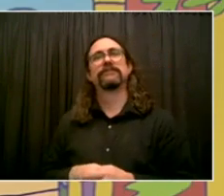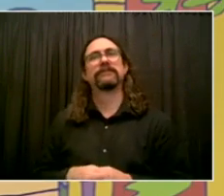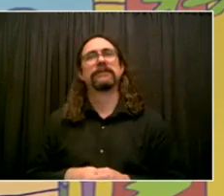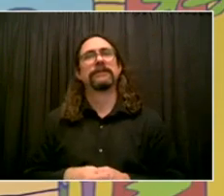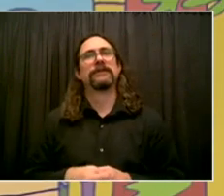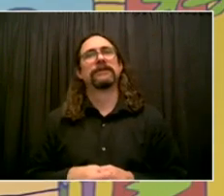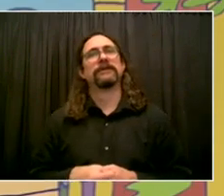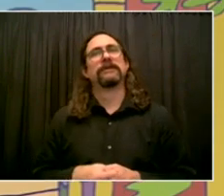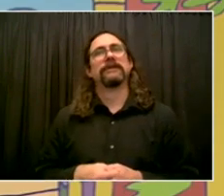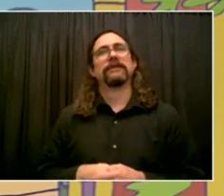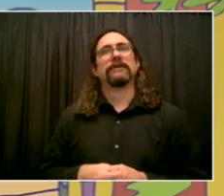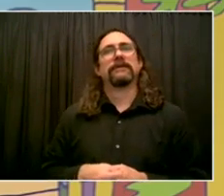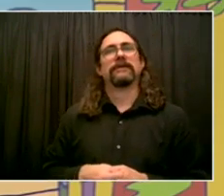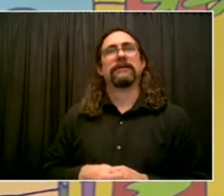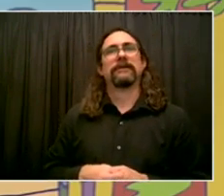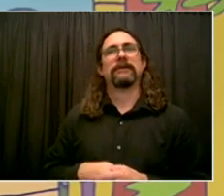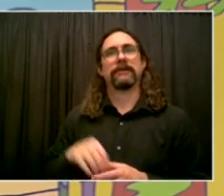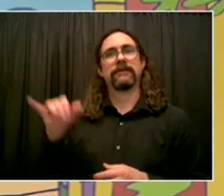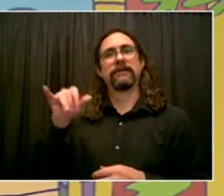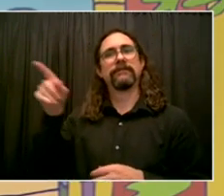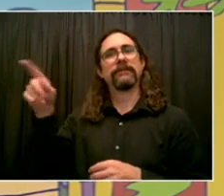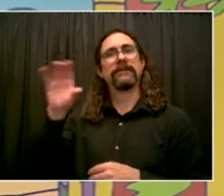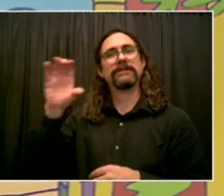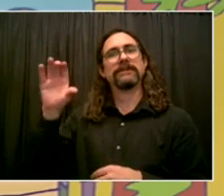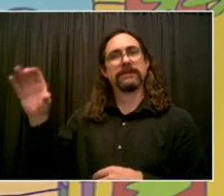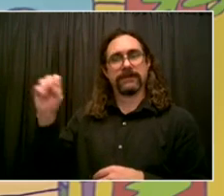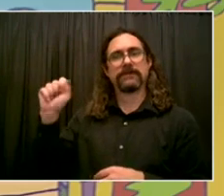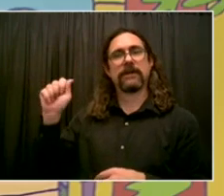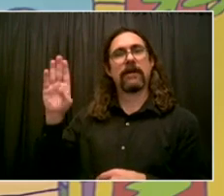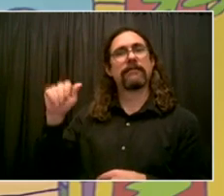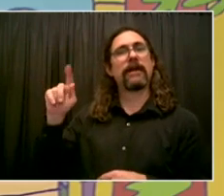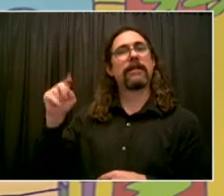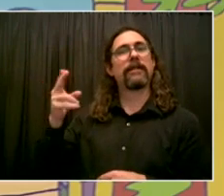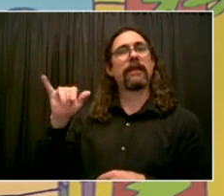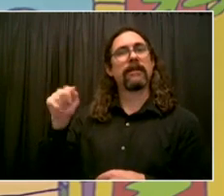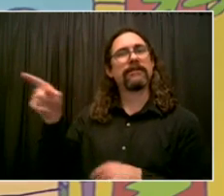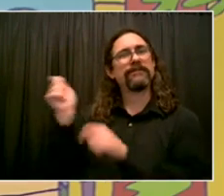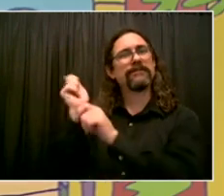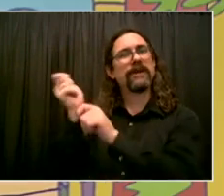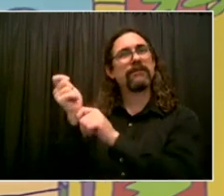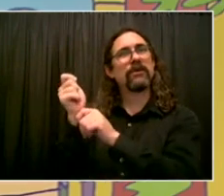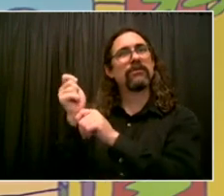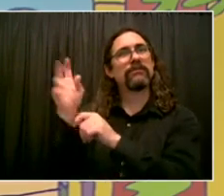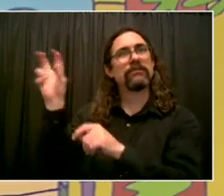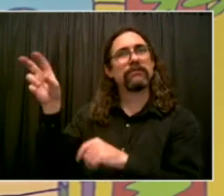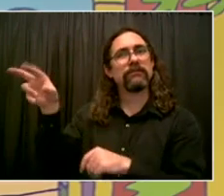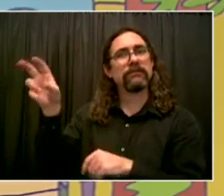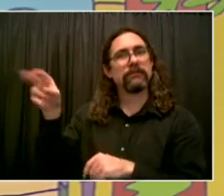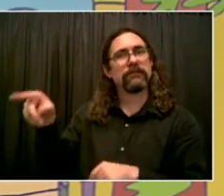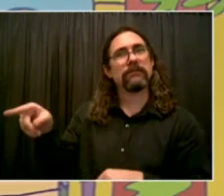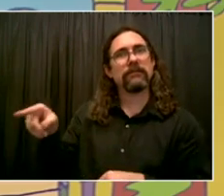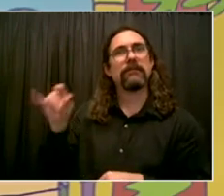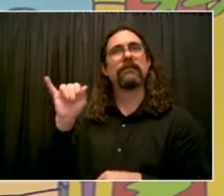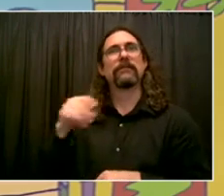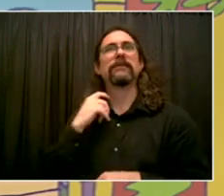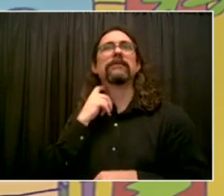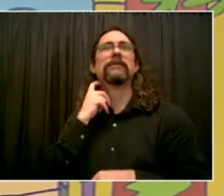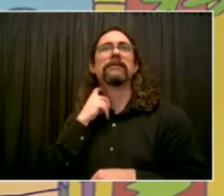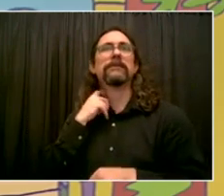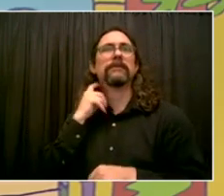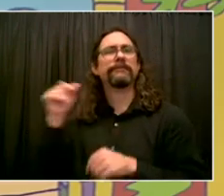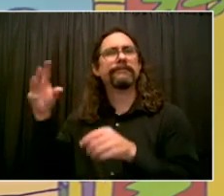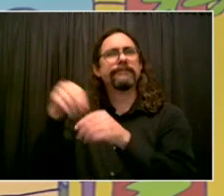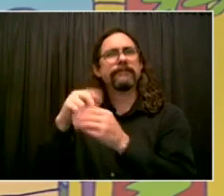effort. Really a great philanthropic force in baseball. The Pitch-In Foundation, Major League Baseball itself has